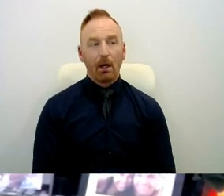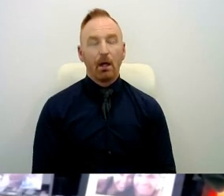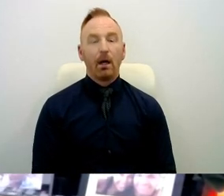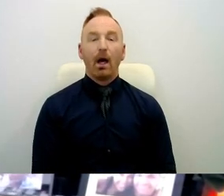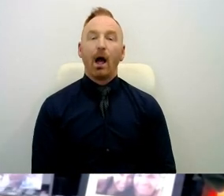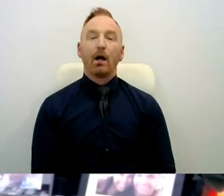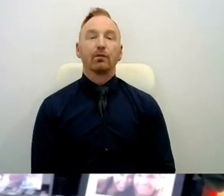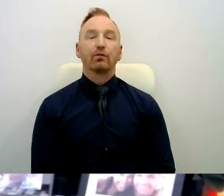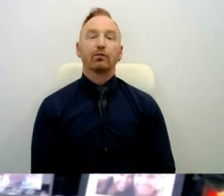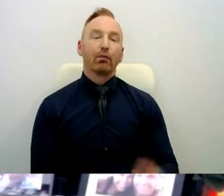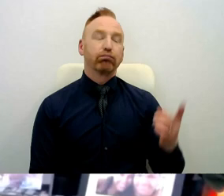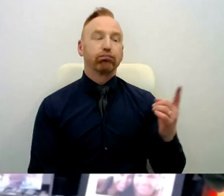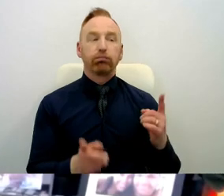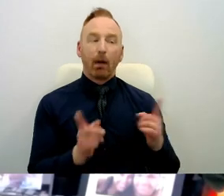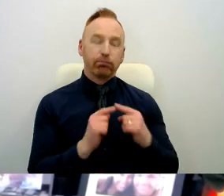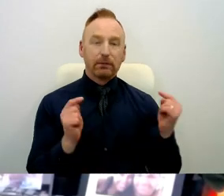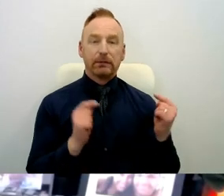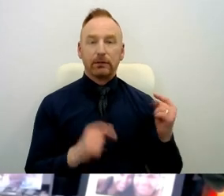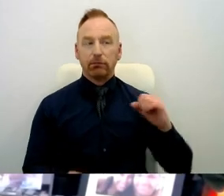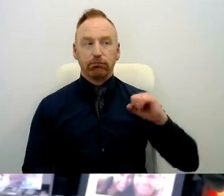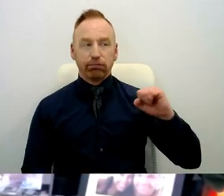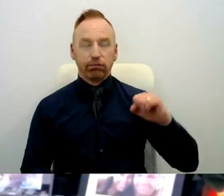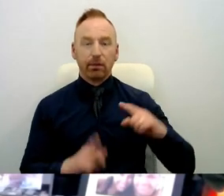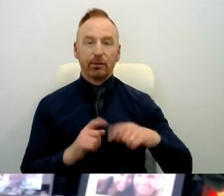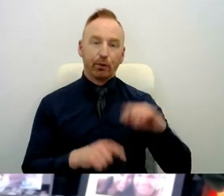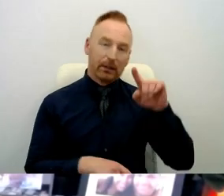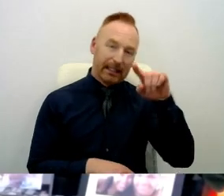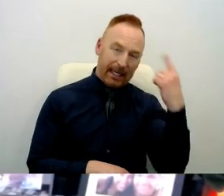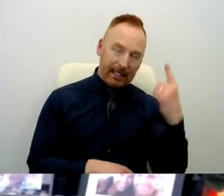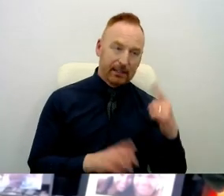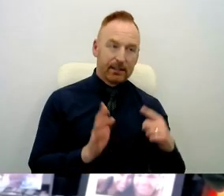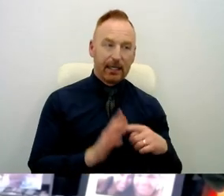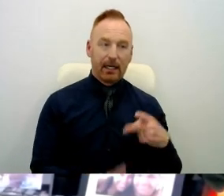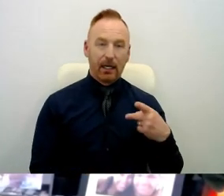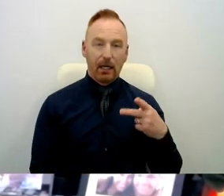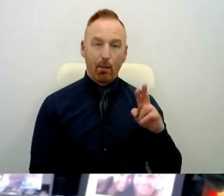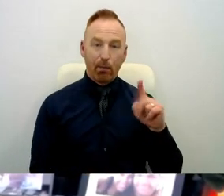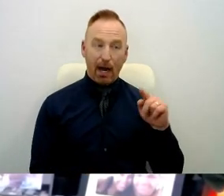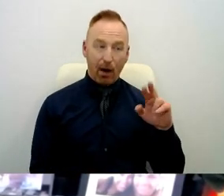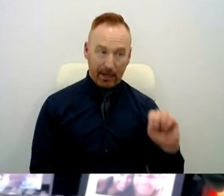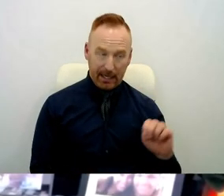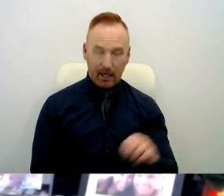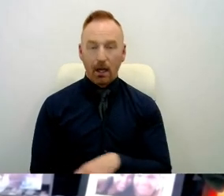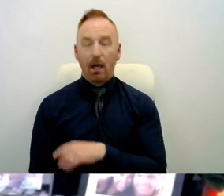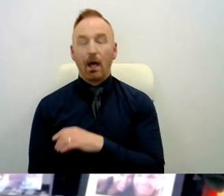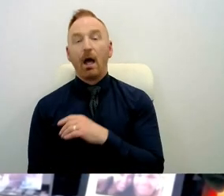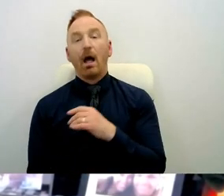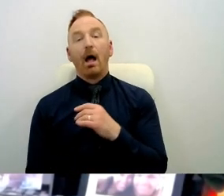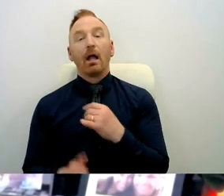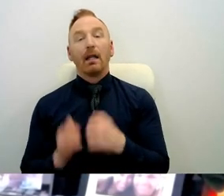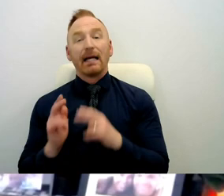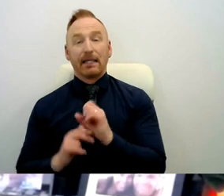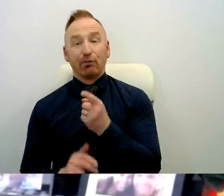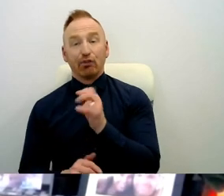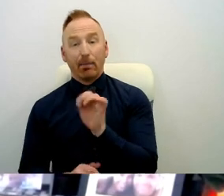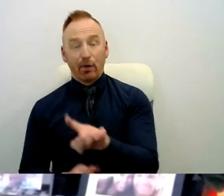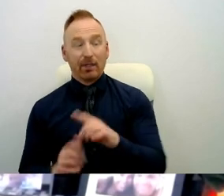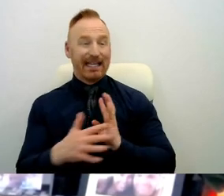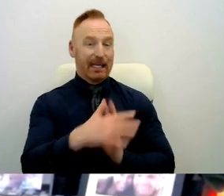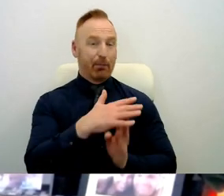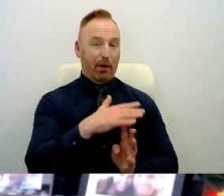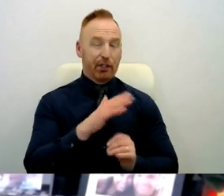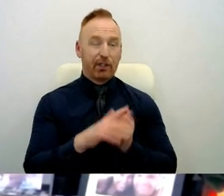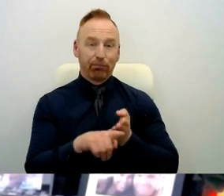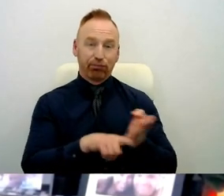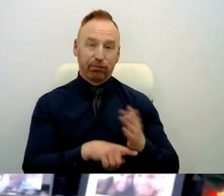Opposition to Black migration in the Canadian prairies was really significant. According to R. Bruce Shepherd, the immigration branch of the